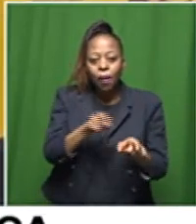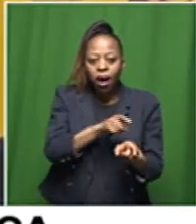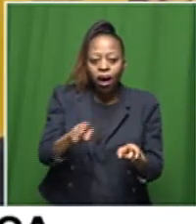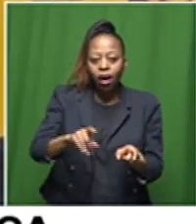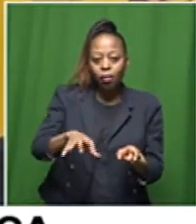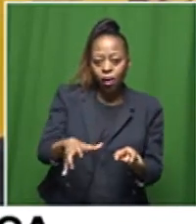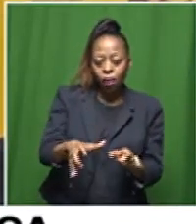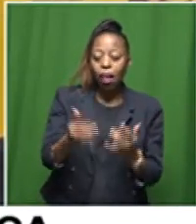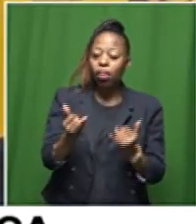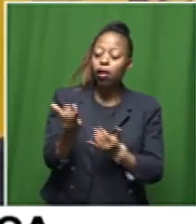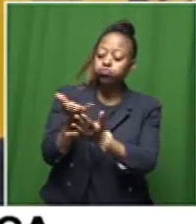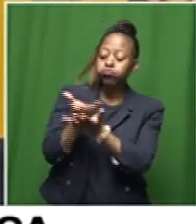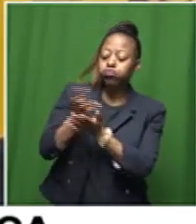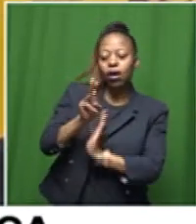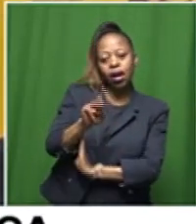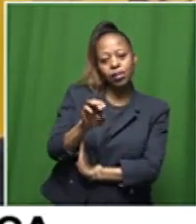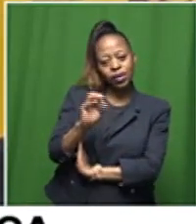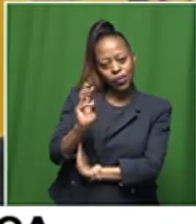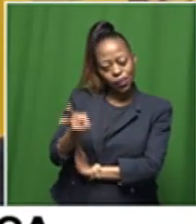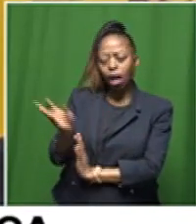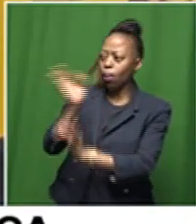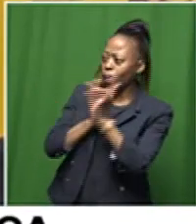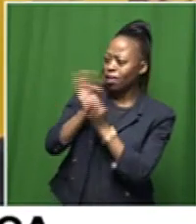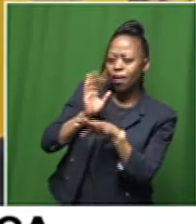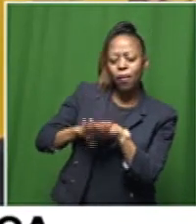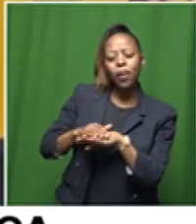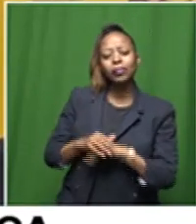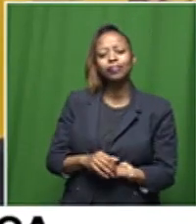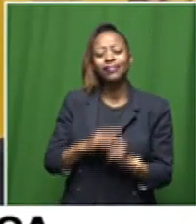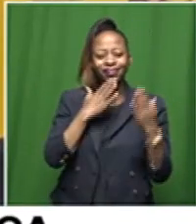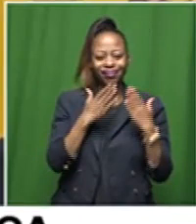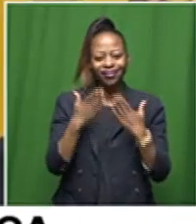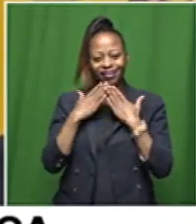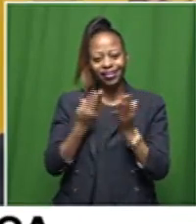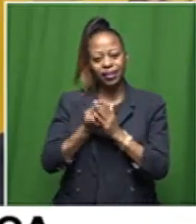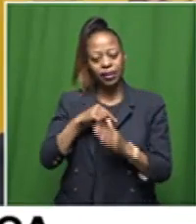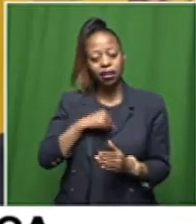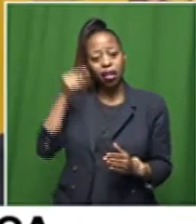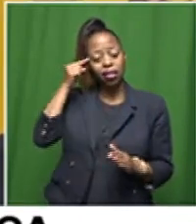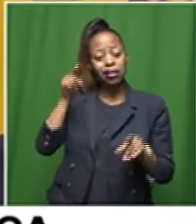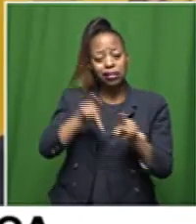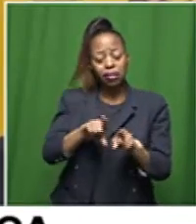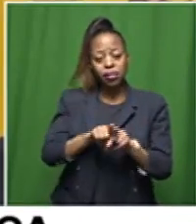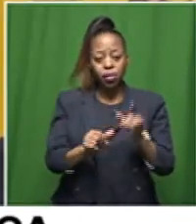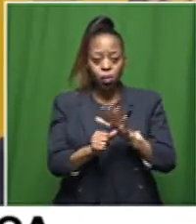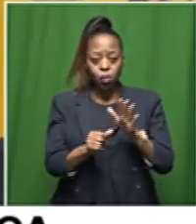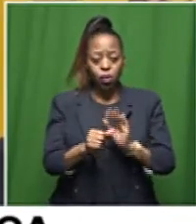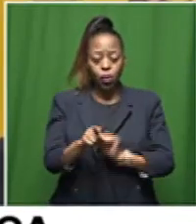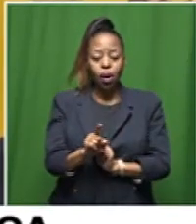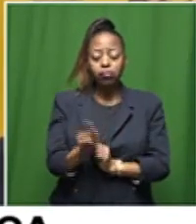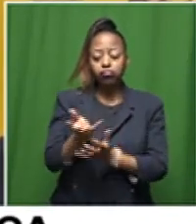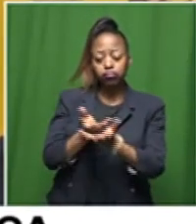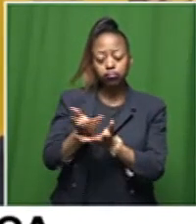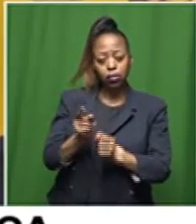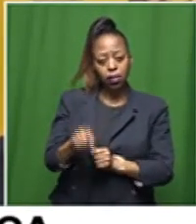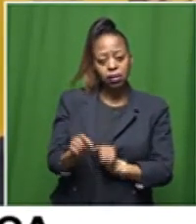more on this program, we're joined by the MEC, Dr. Phophi Ramathuba. Thank you so much for joining us today. I think it's important to have this chat